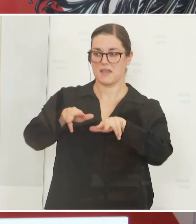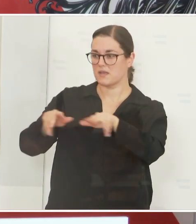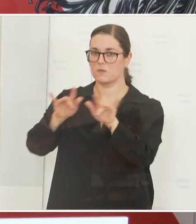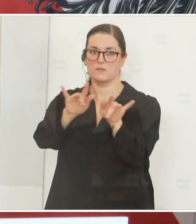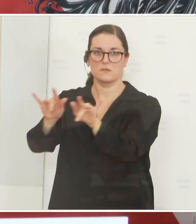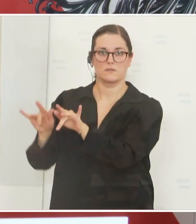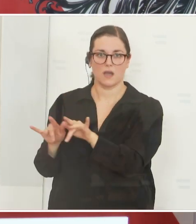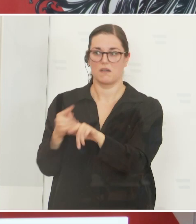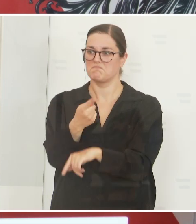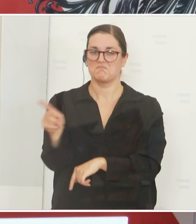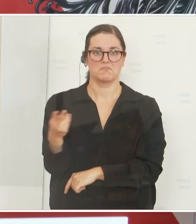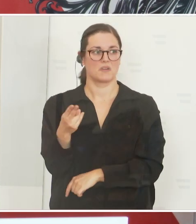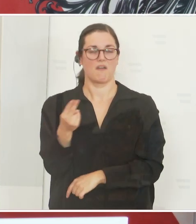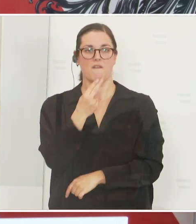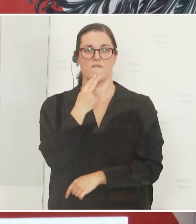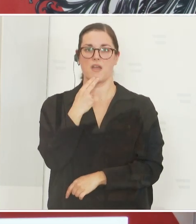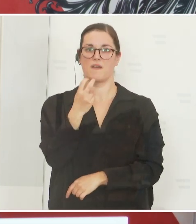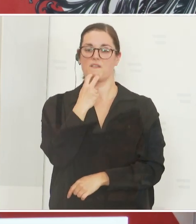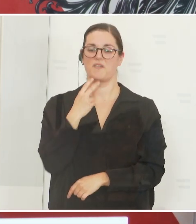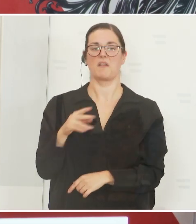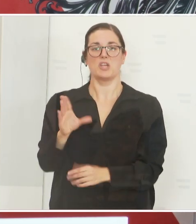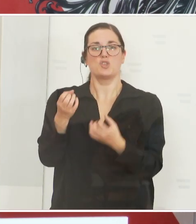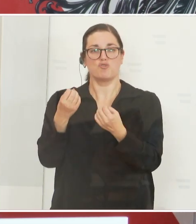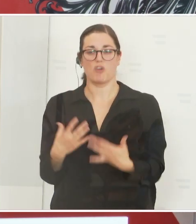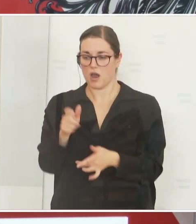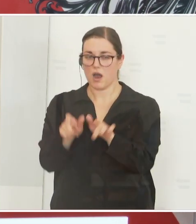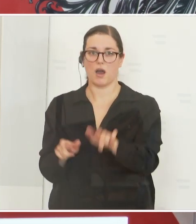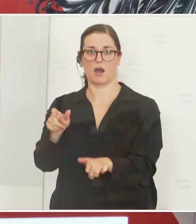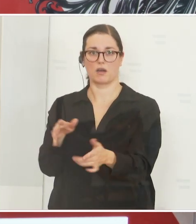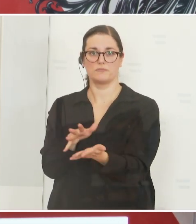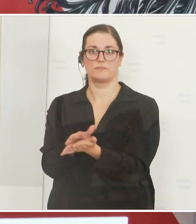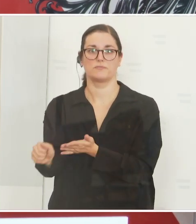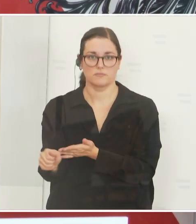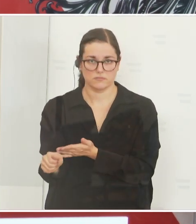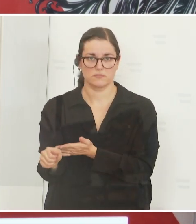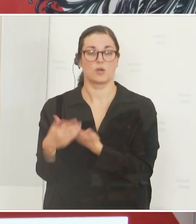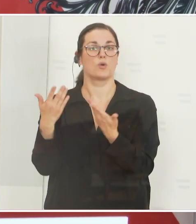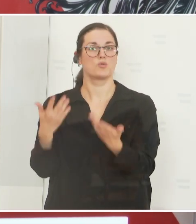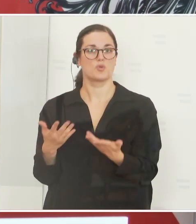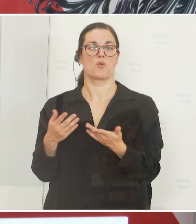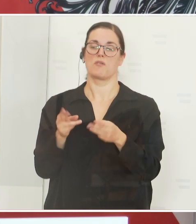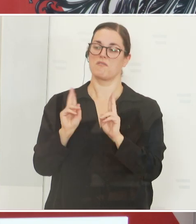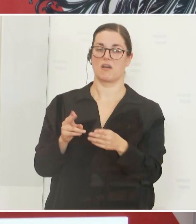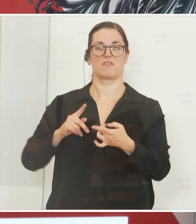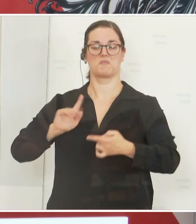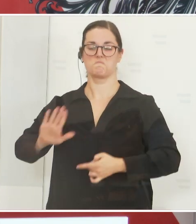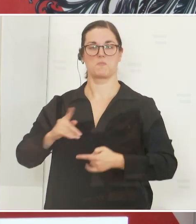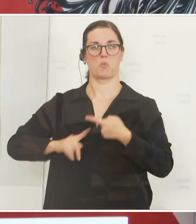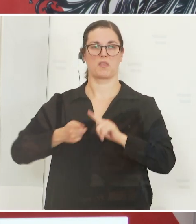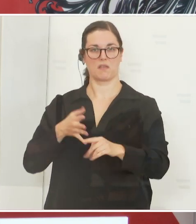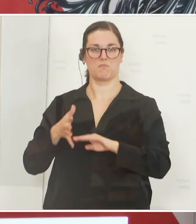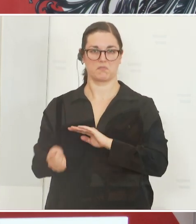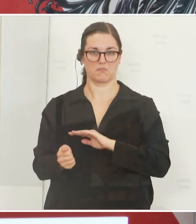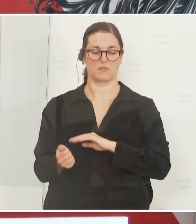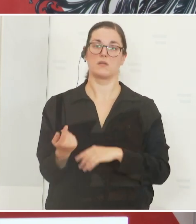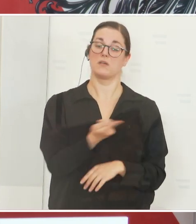don't hesitate to abuse the weakest of the weak in order to get the political message across. And another thing where I